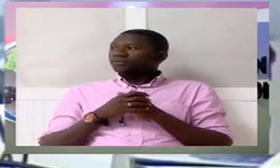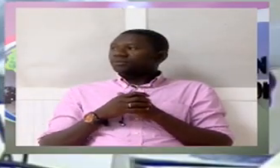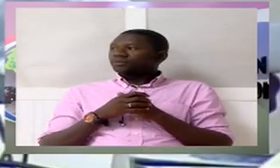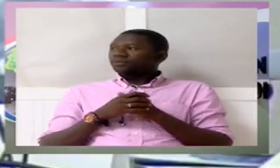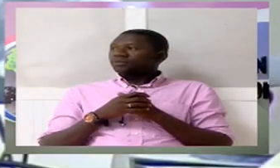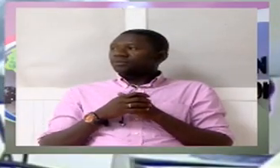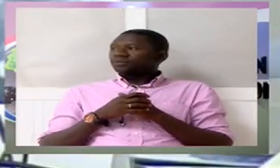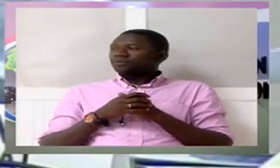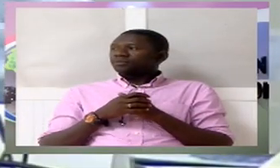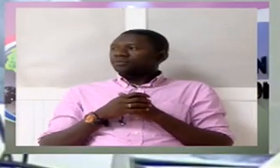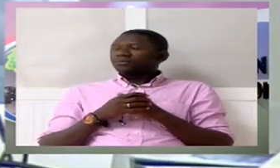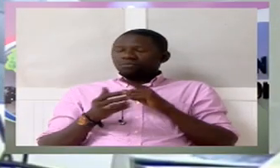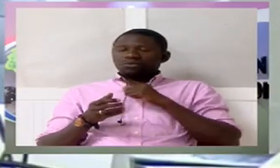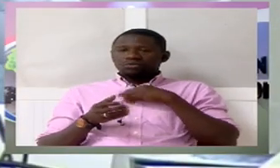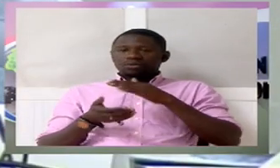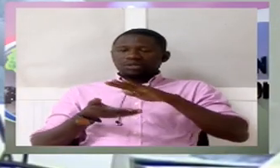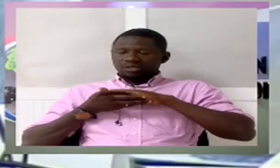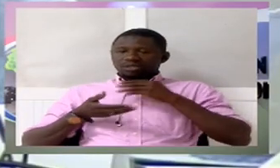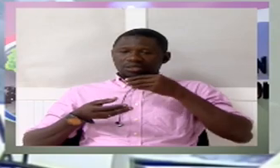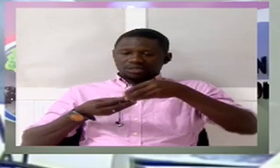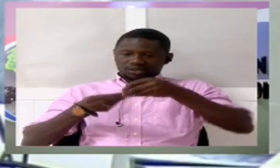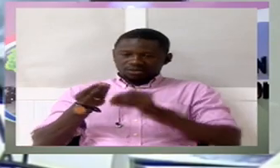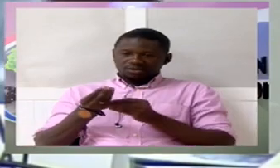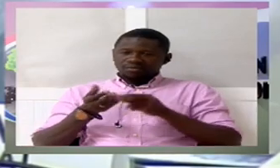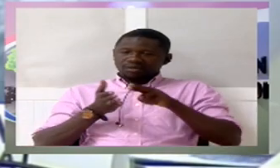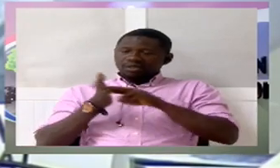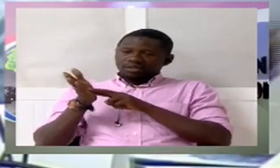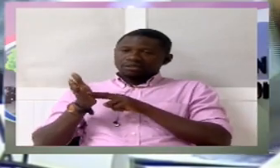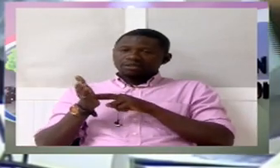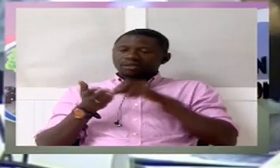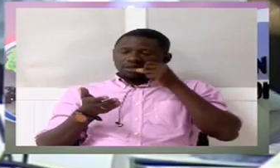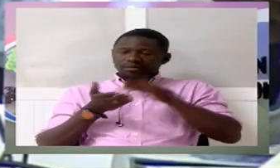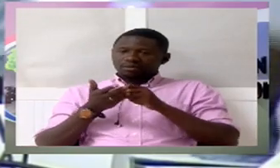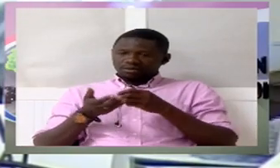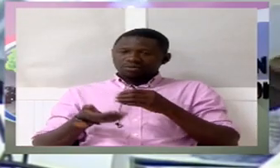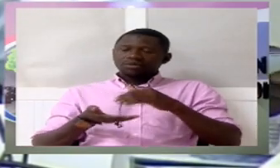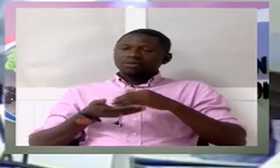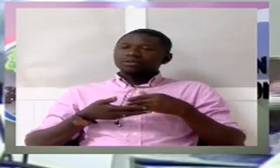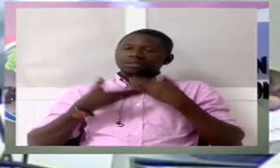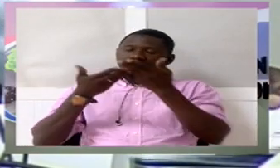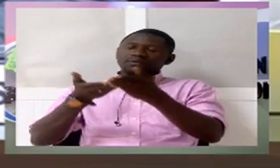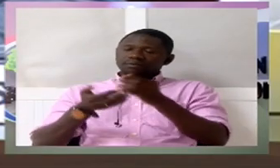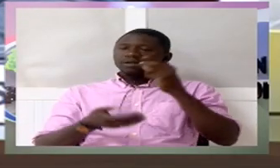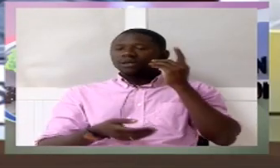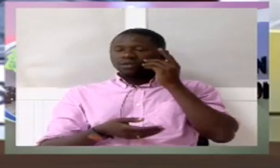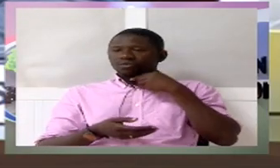She would get the receipt of the registered mail and she would provide the date to the commission